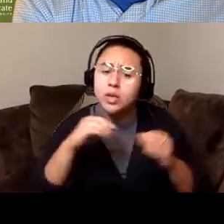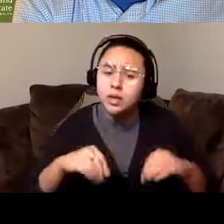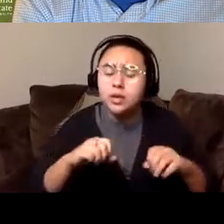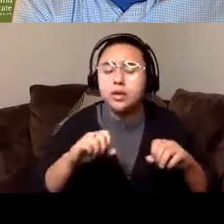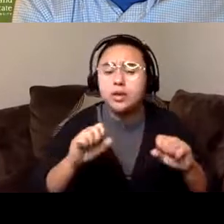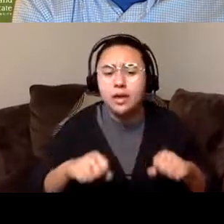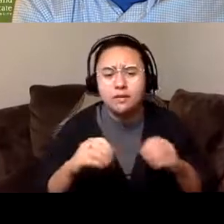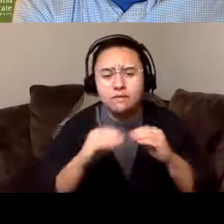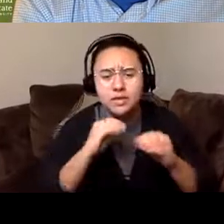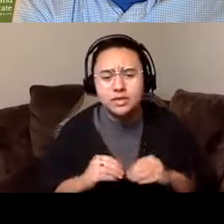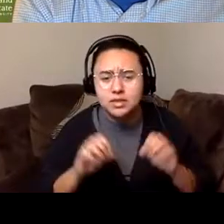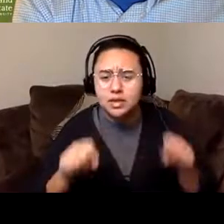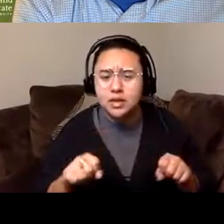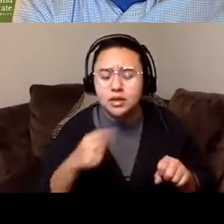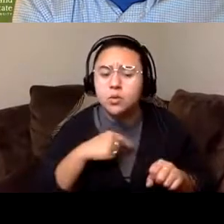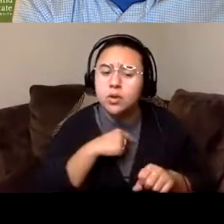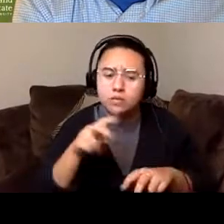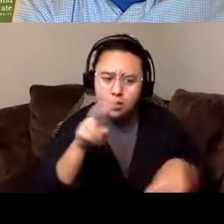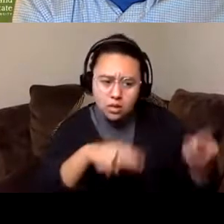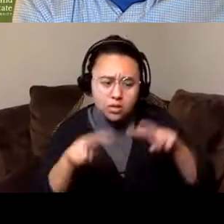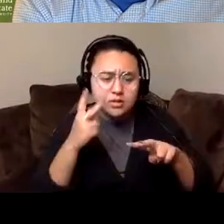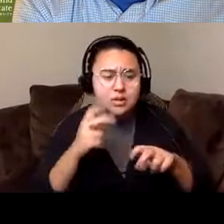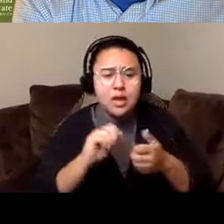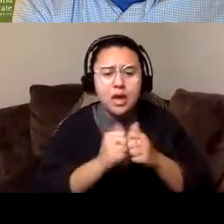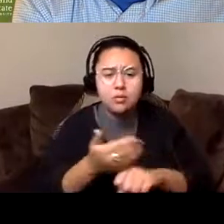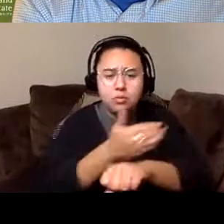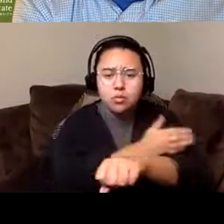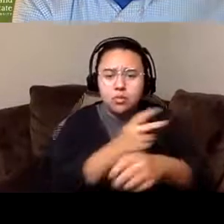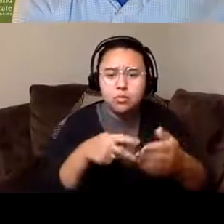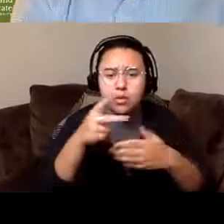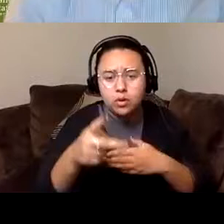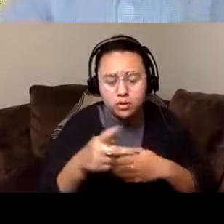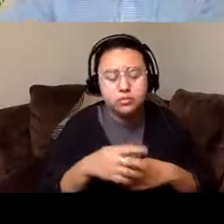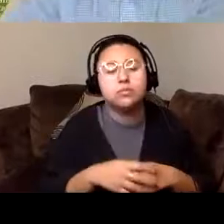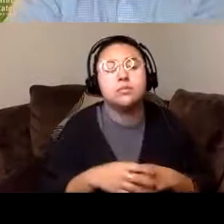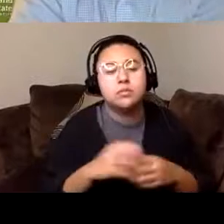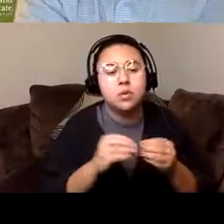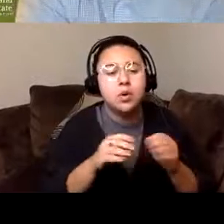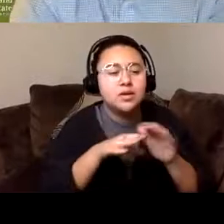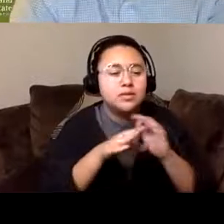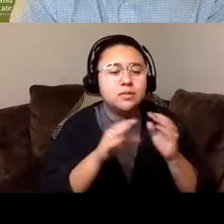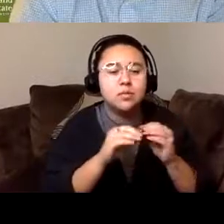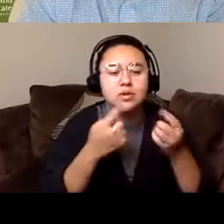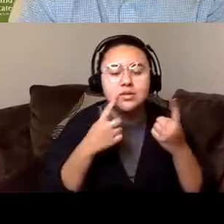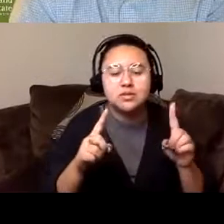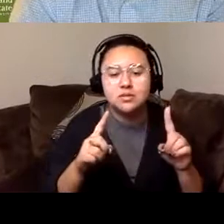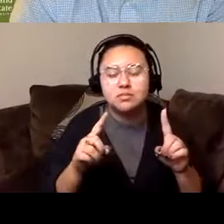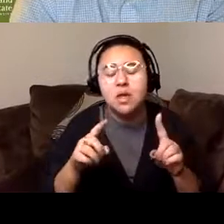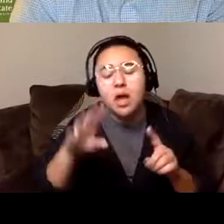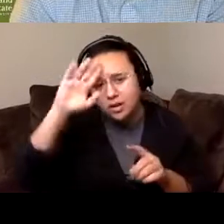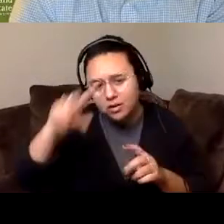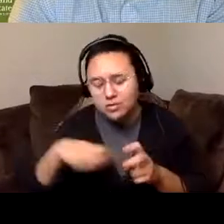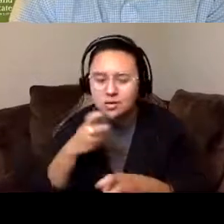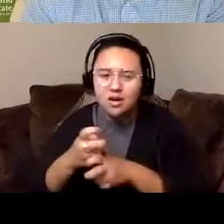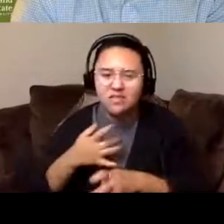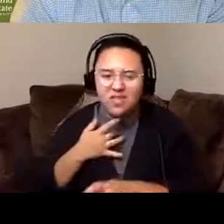improve the program to make it more broadly accessible. It's hard to fail, but in a lot of ways, that failure is the only thing that's going to make us realize how do we